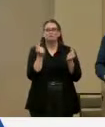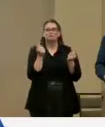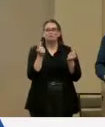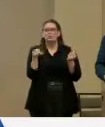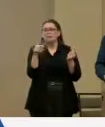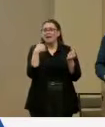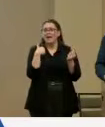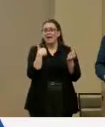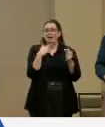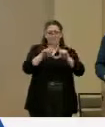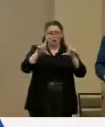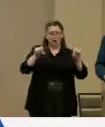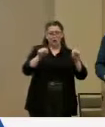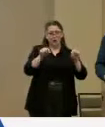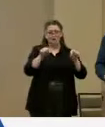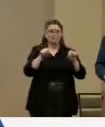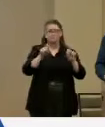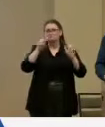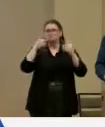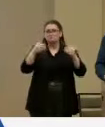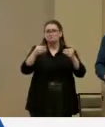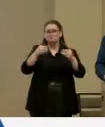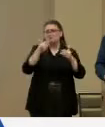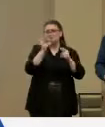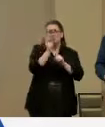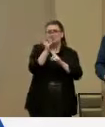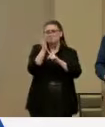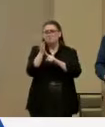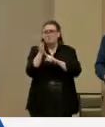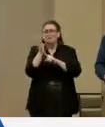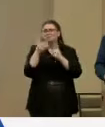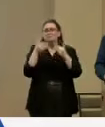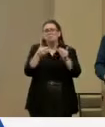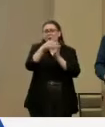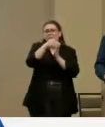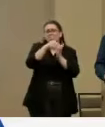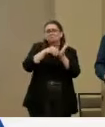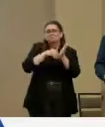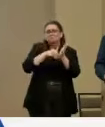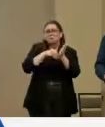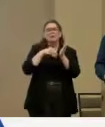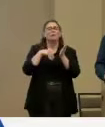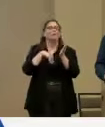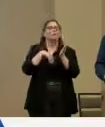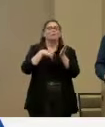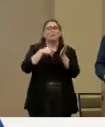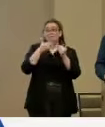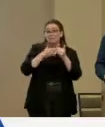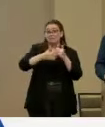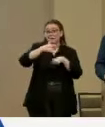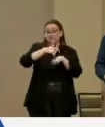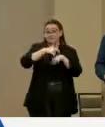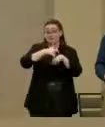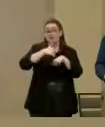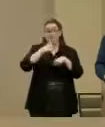have 3x5 cards. Let's take 3-4 minutes and have everybody fill them out, and then I will spend the rest of the